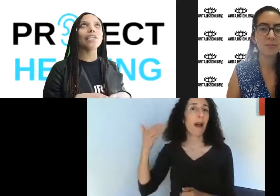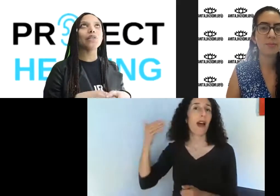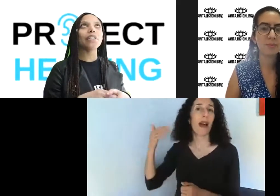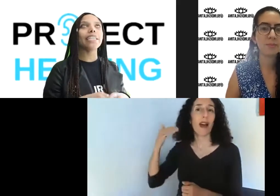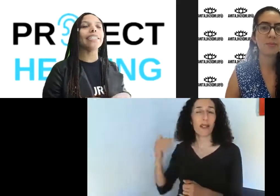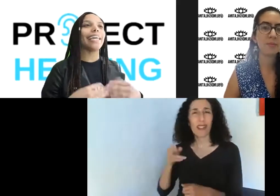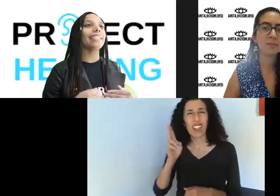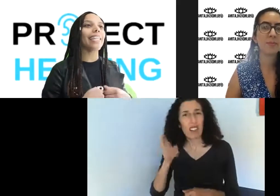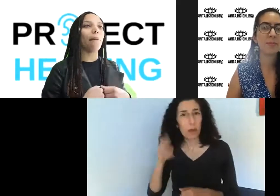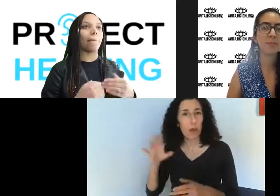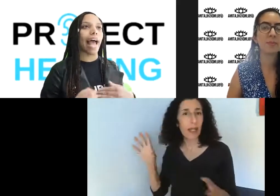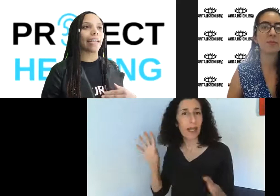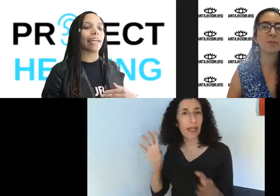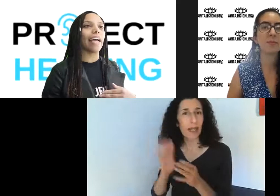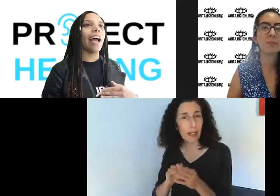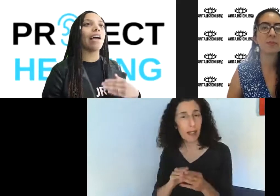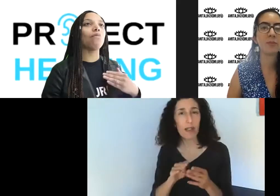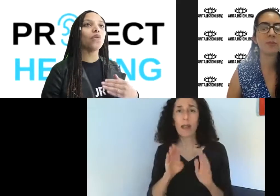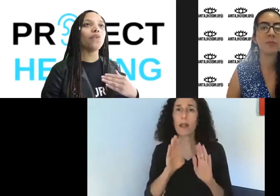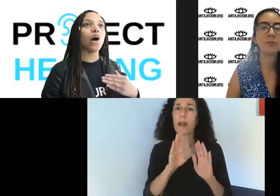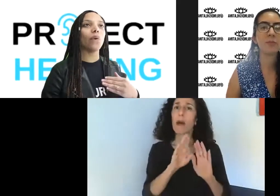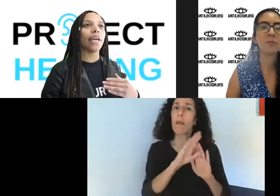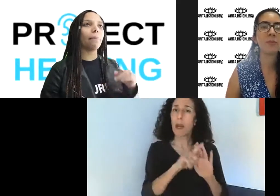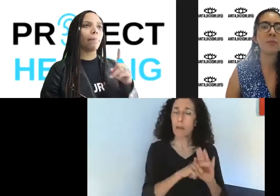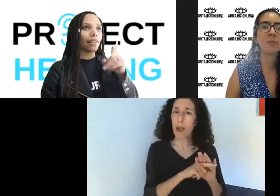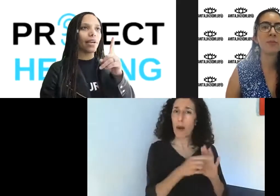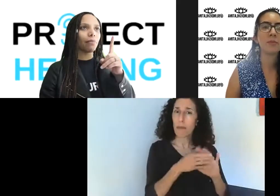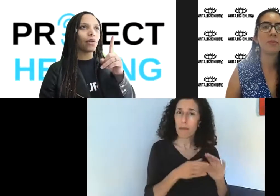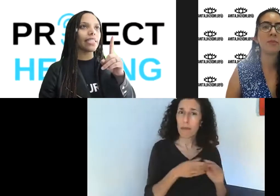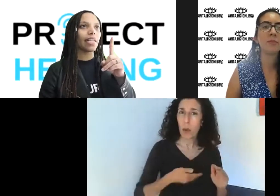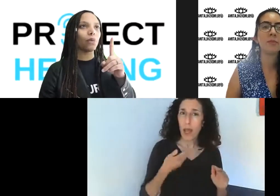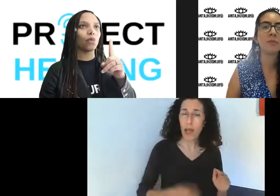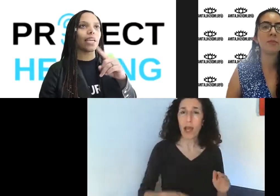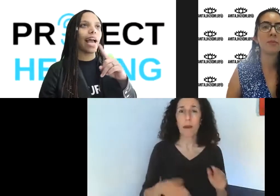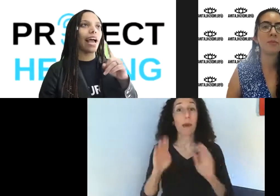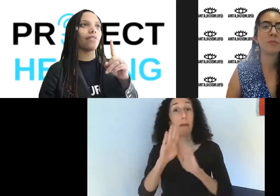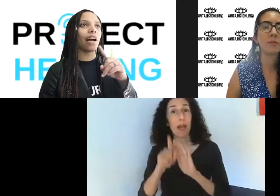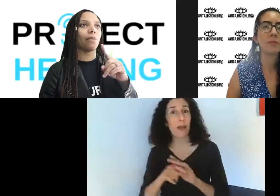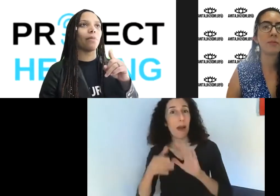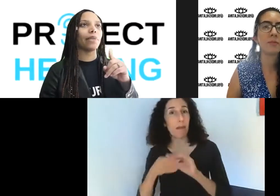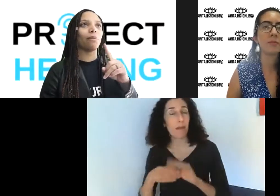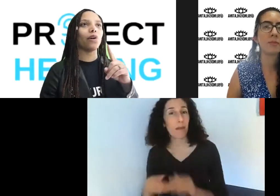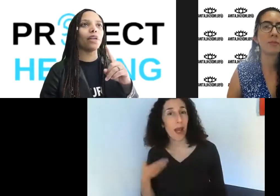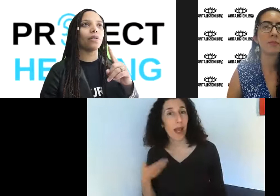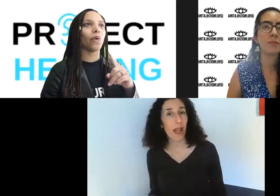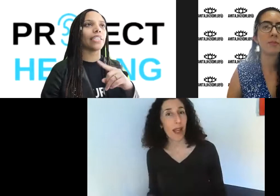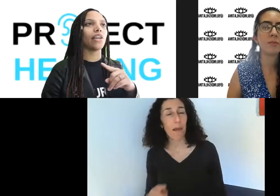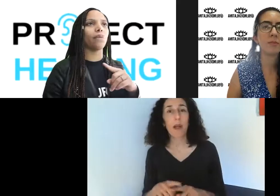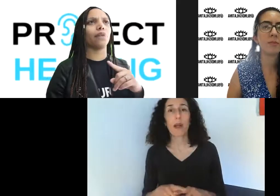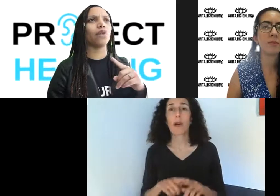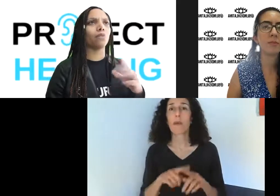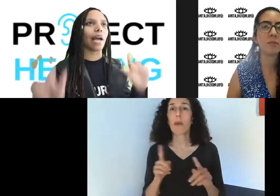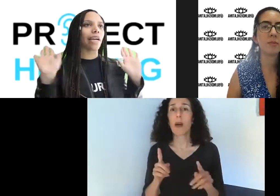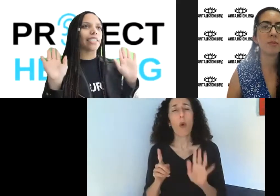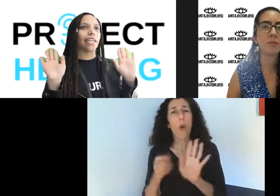let's actually take a step back and move away. By the way, I'm noticing that we have people who enter the